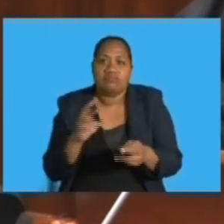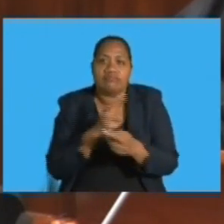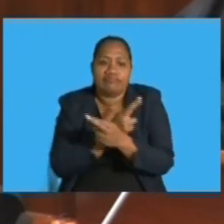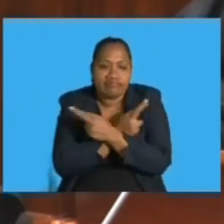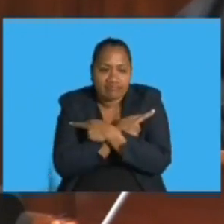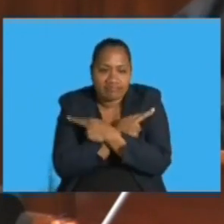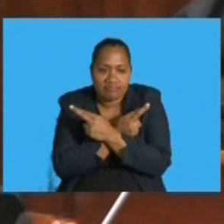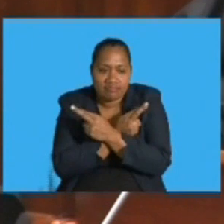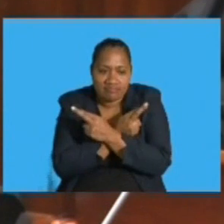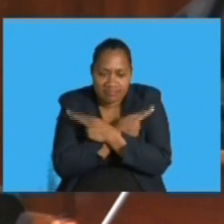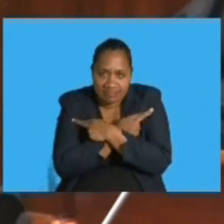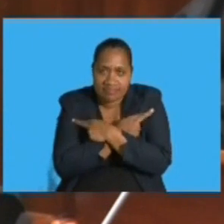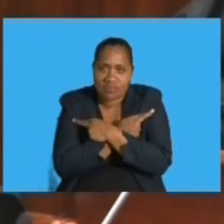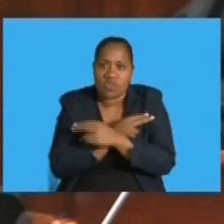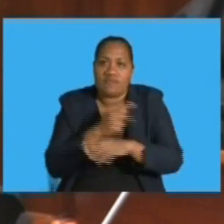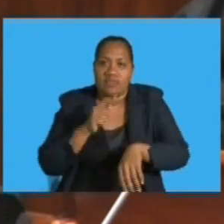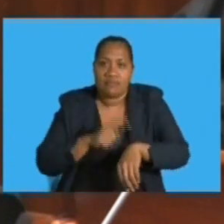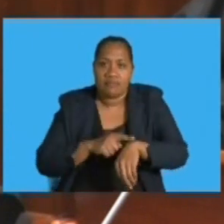of Parliament's time.